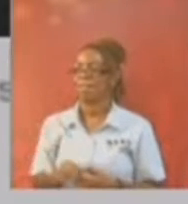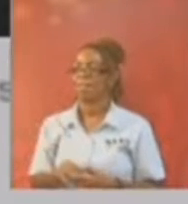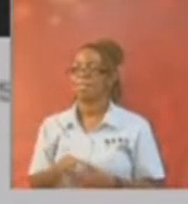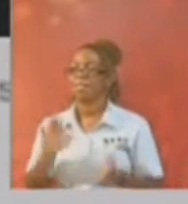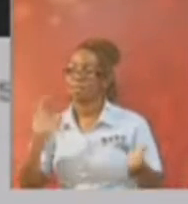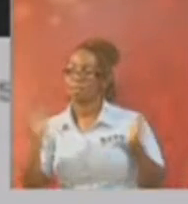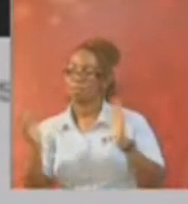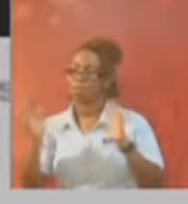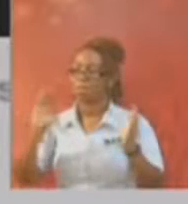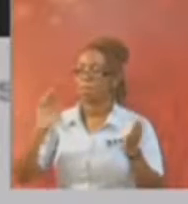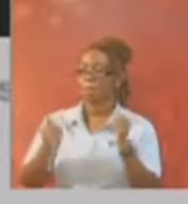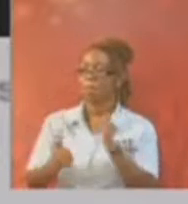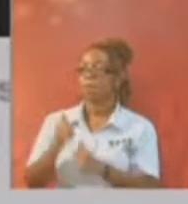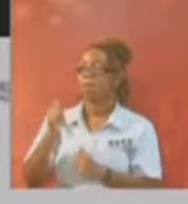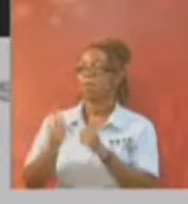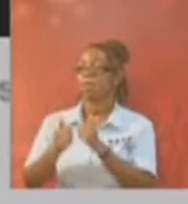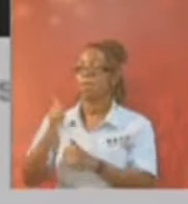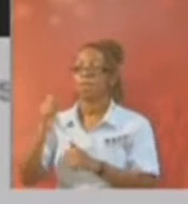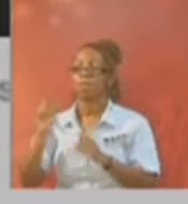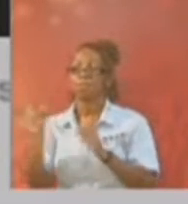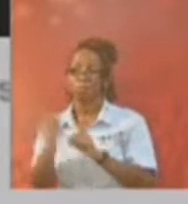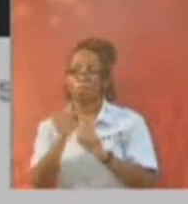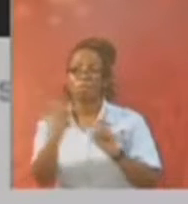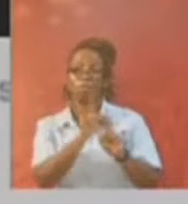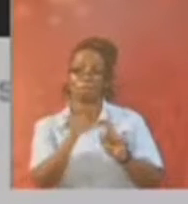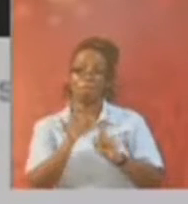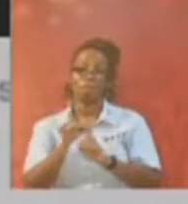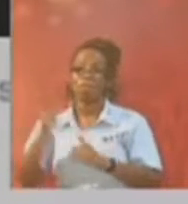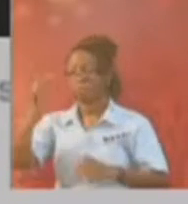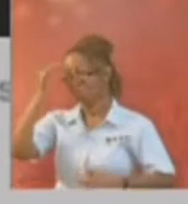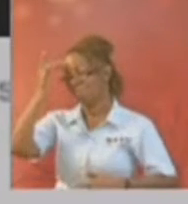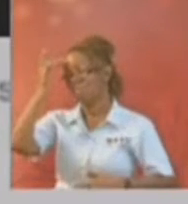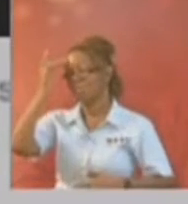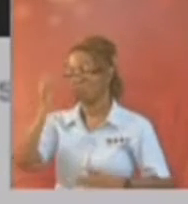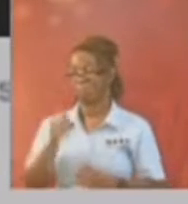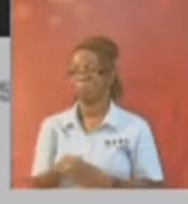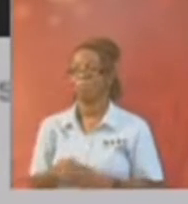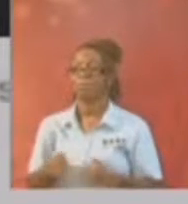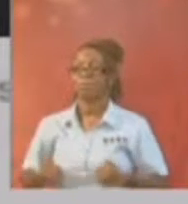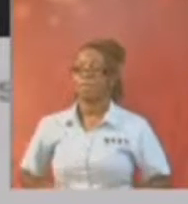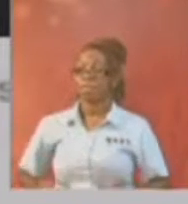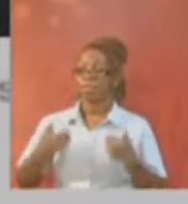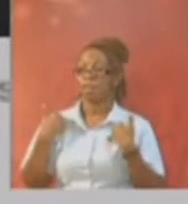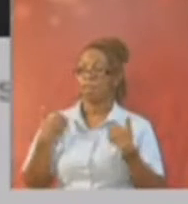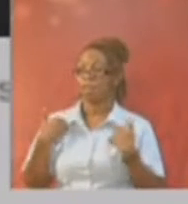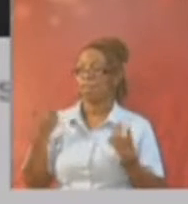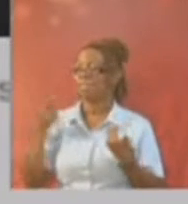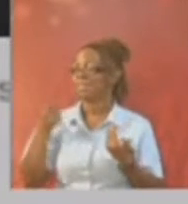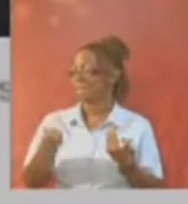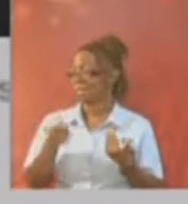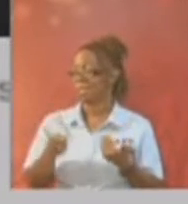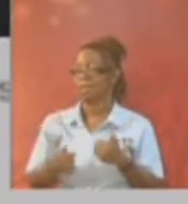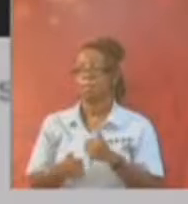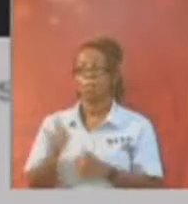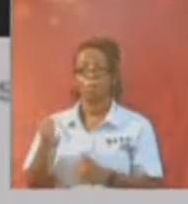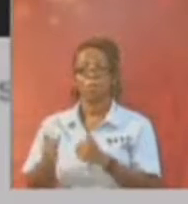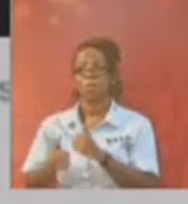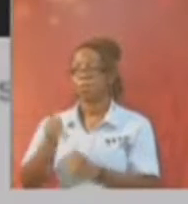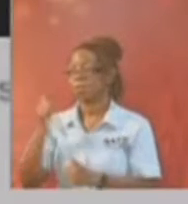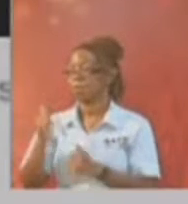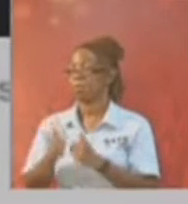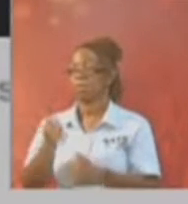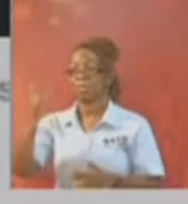been seeing across the board, that the population, the younger population is the population that is most